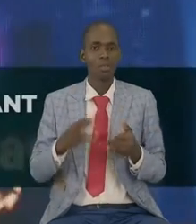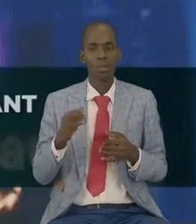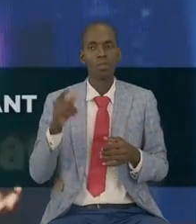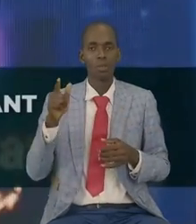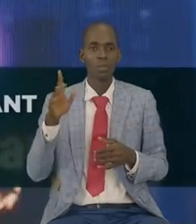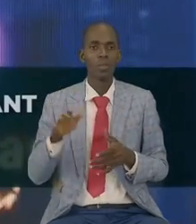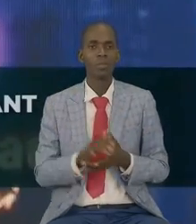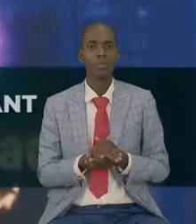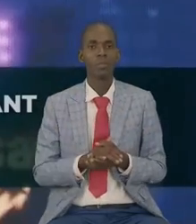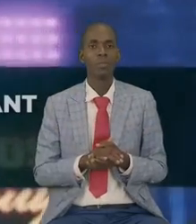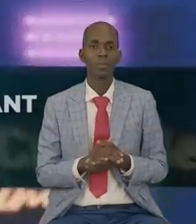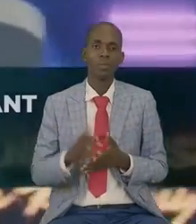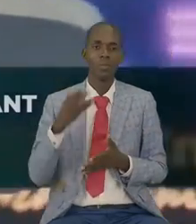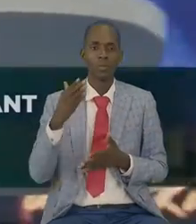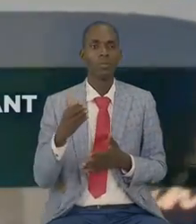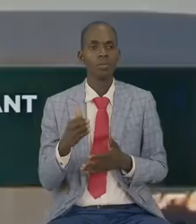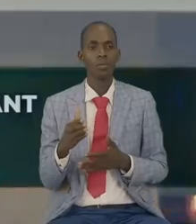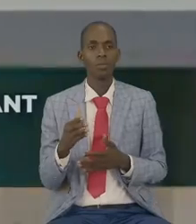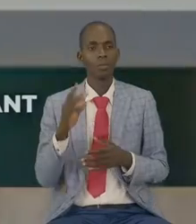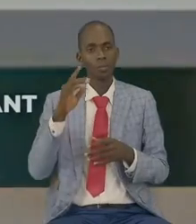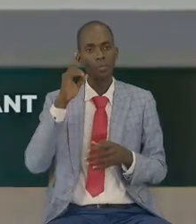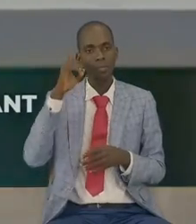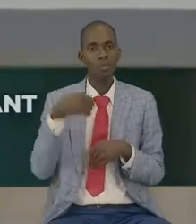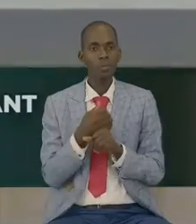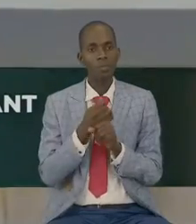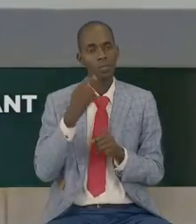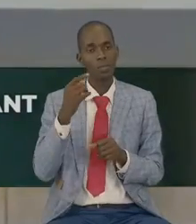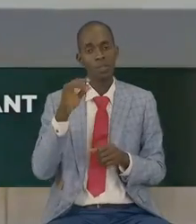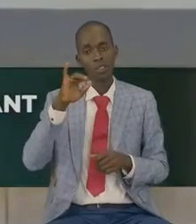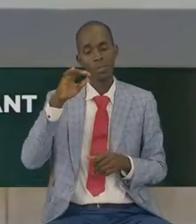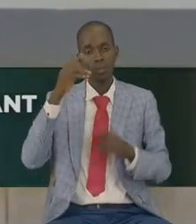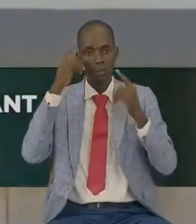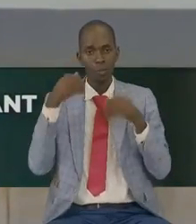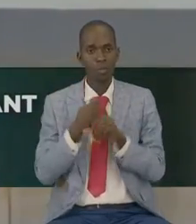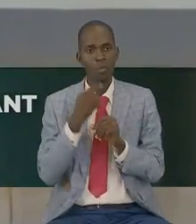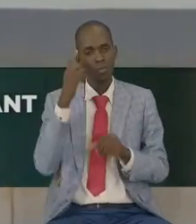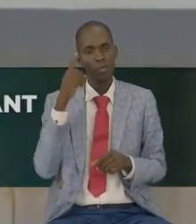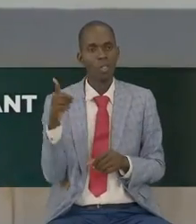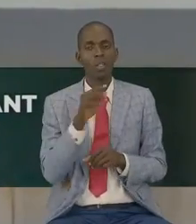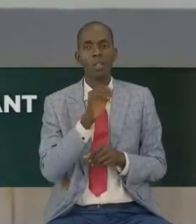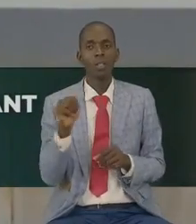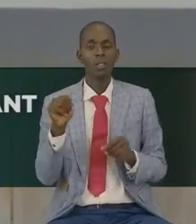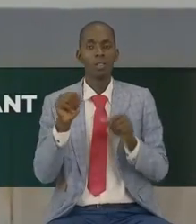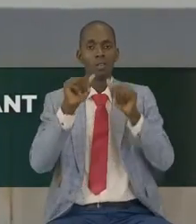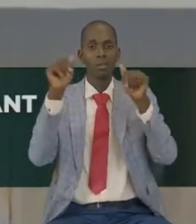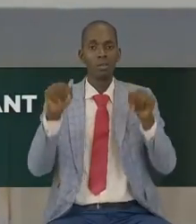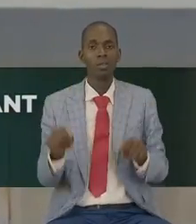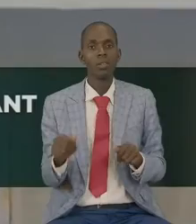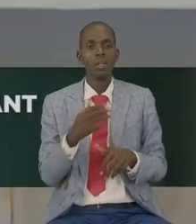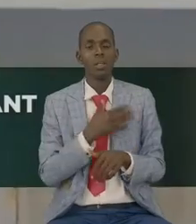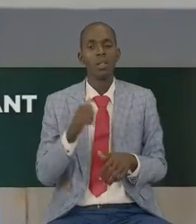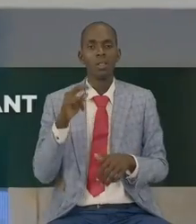verse 25, there he made for them a statute and an ordinance,